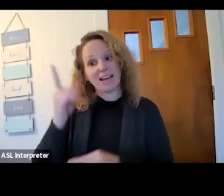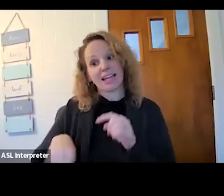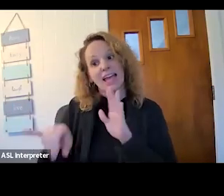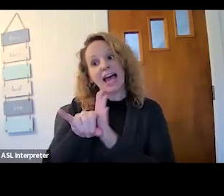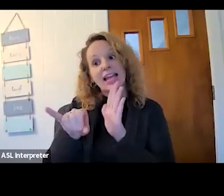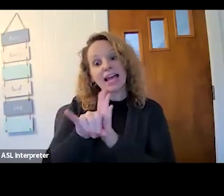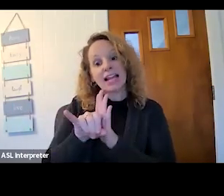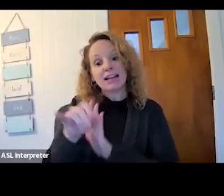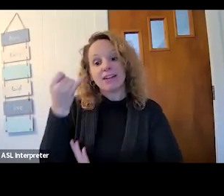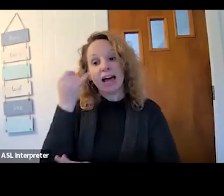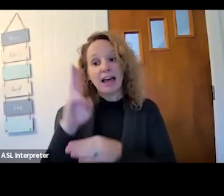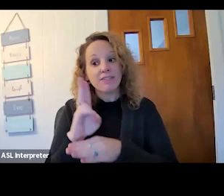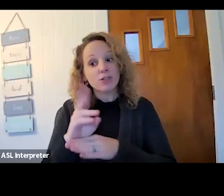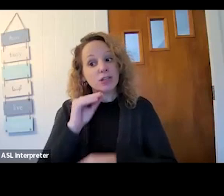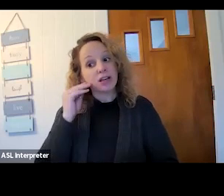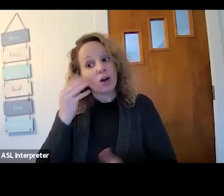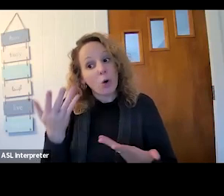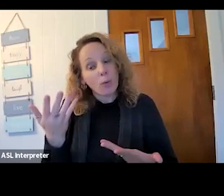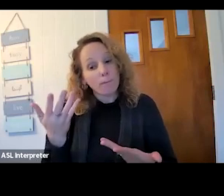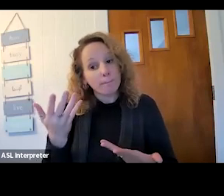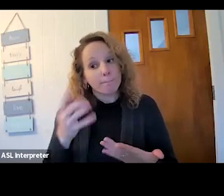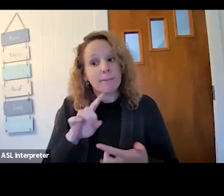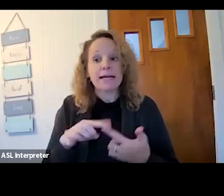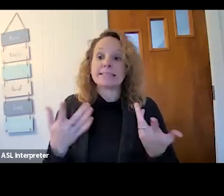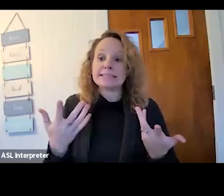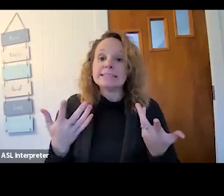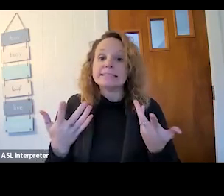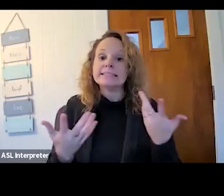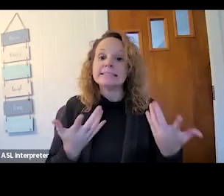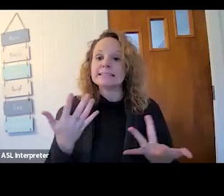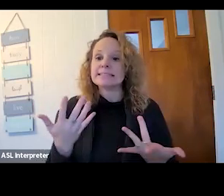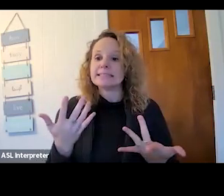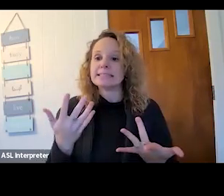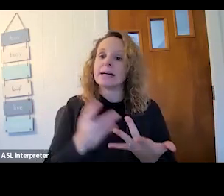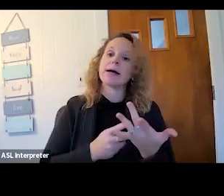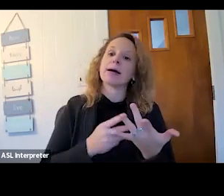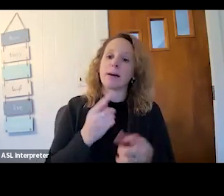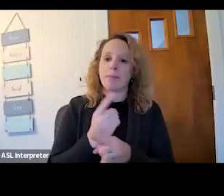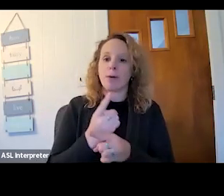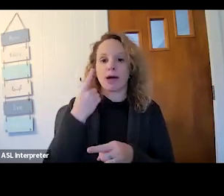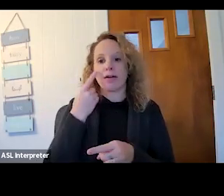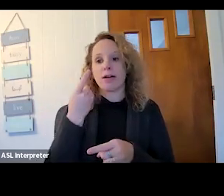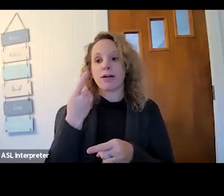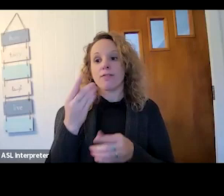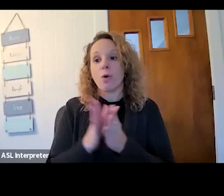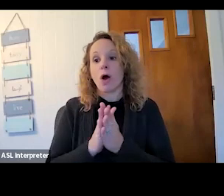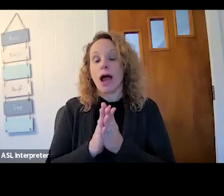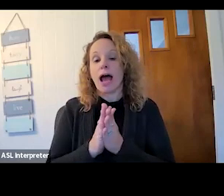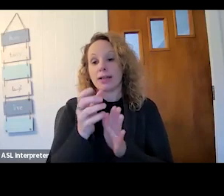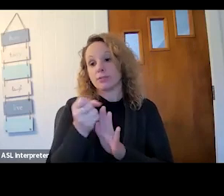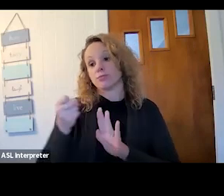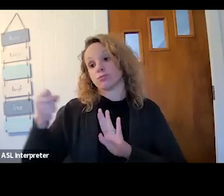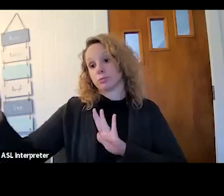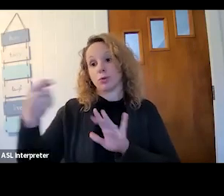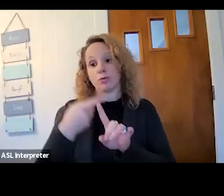identify whether or not they're using at home, then it's appropriate for me to ask them to be removed from the home and placed in a different